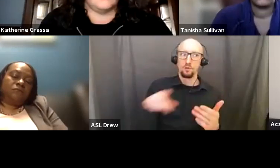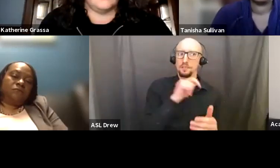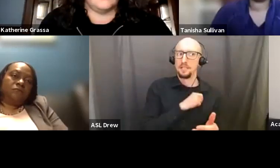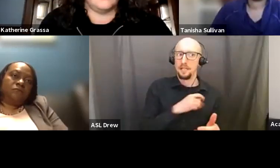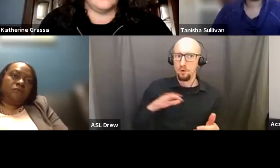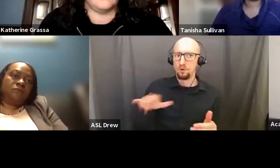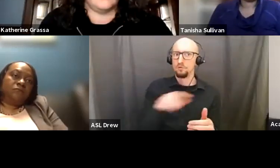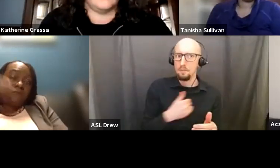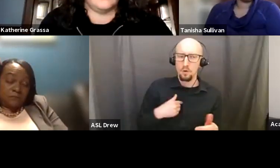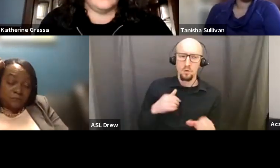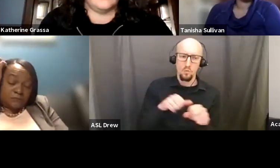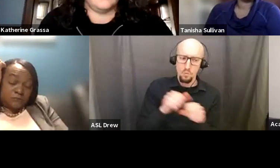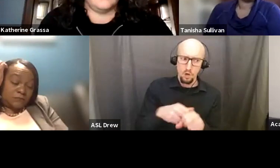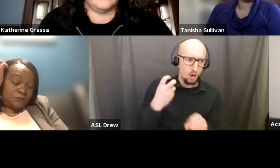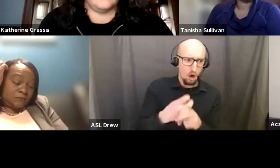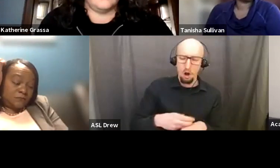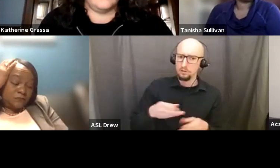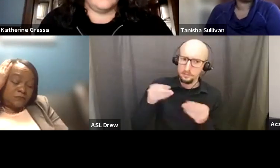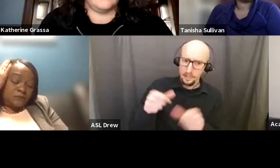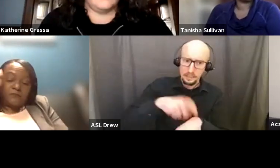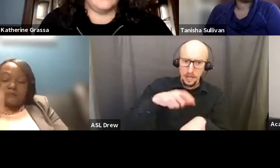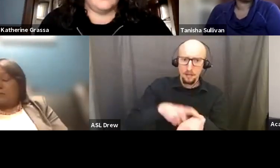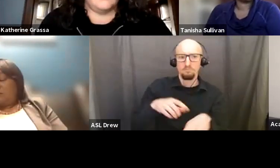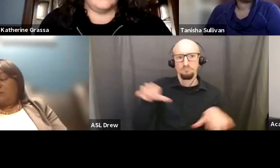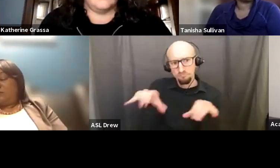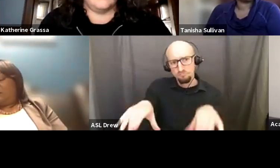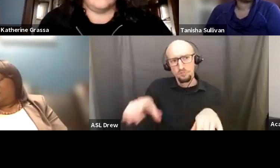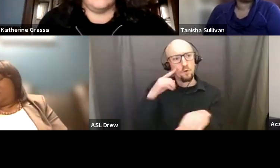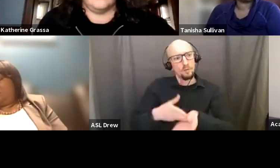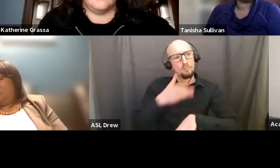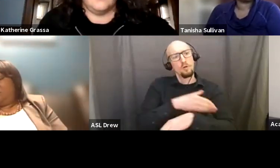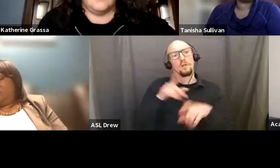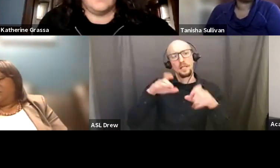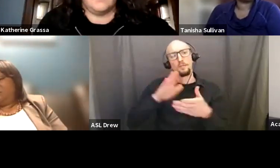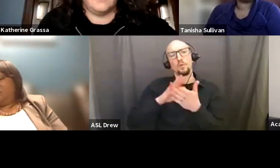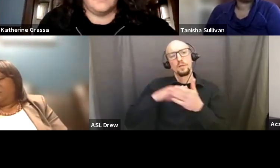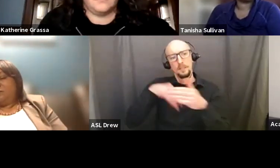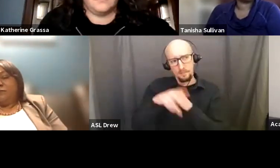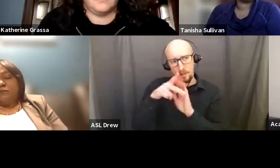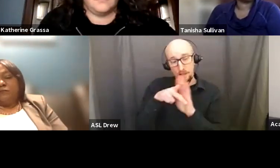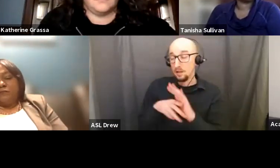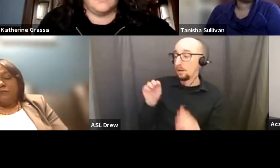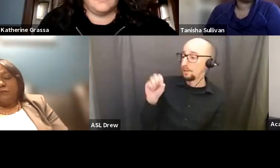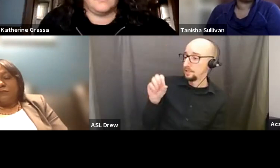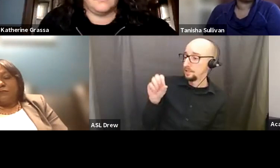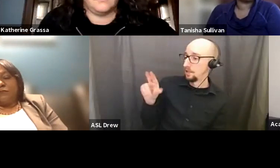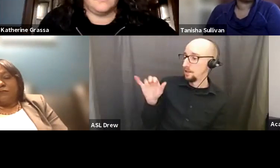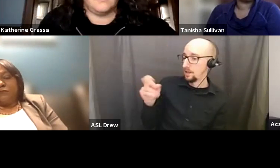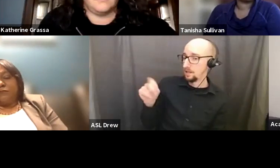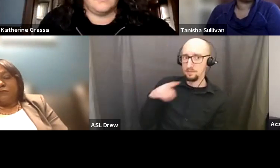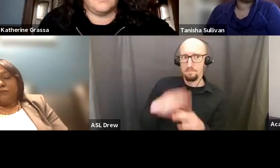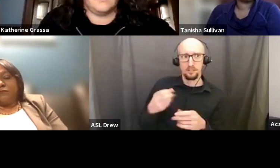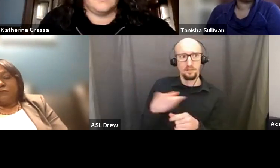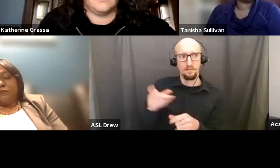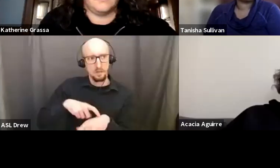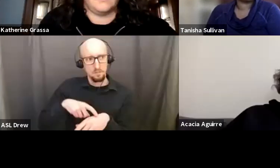to improving the exam admission policy. So Ms. Sullivan mentioned several times that you will look at